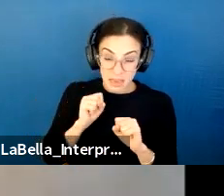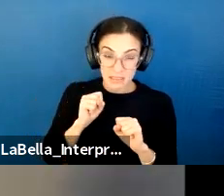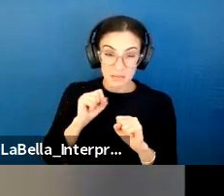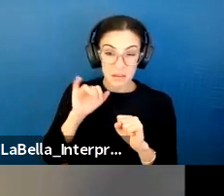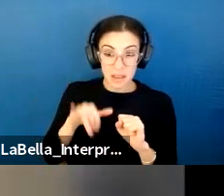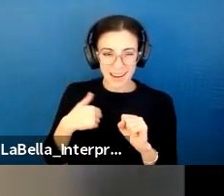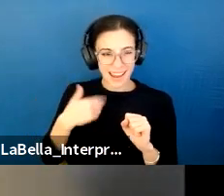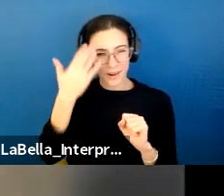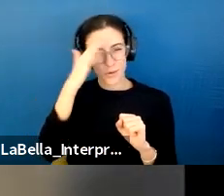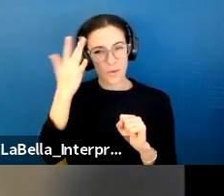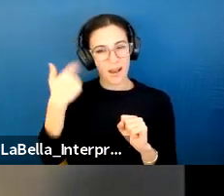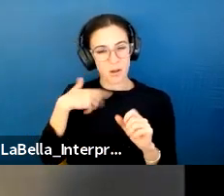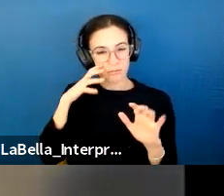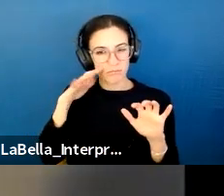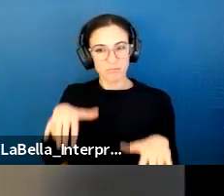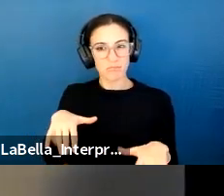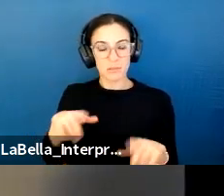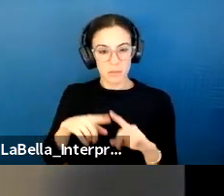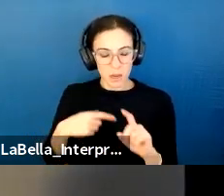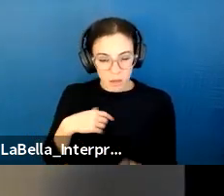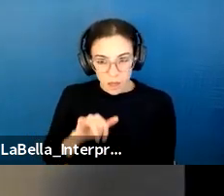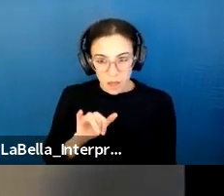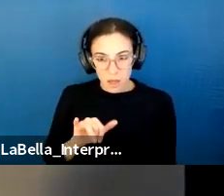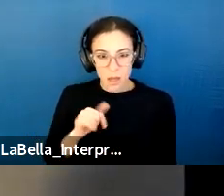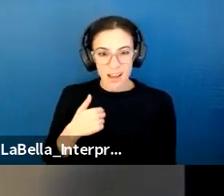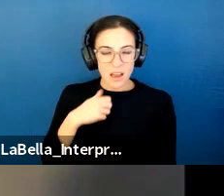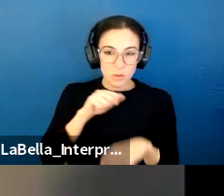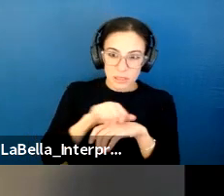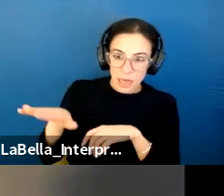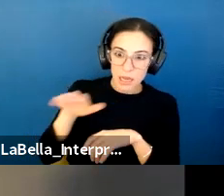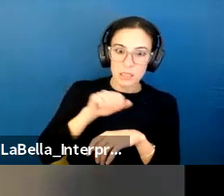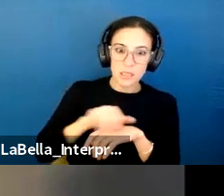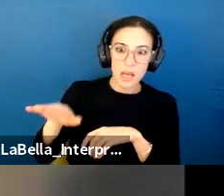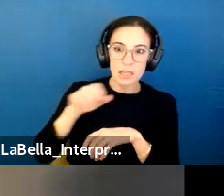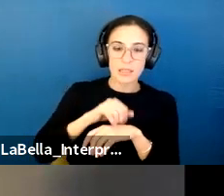was amazed that I was sending them to the same houses.